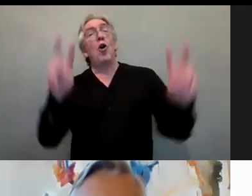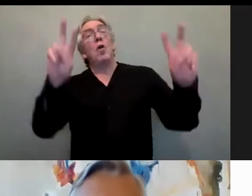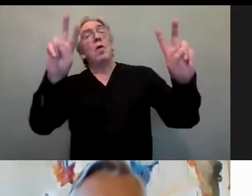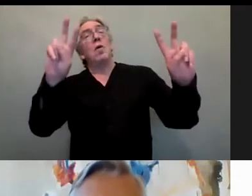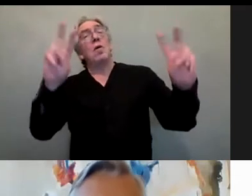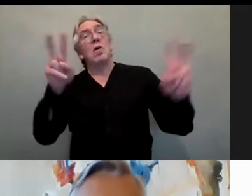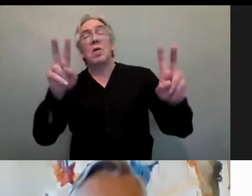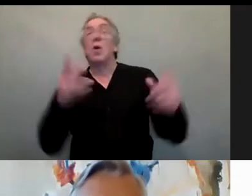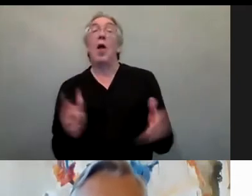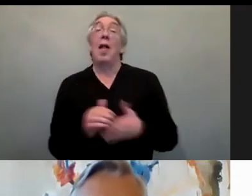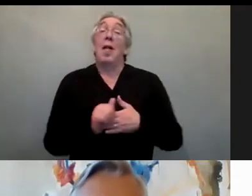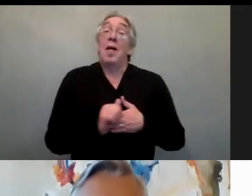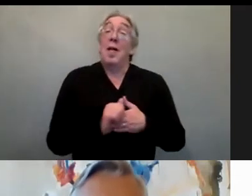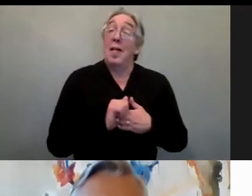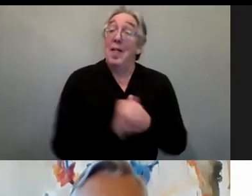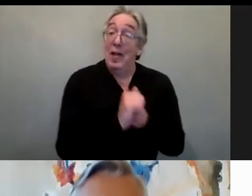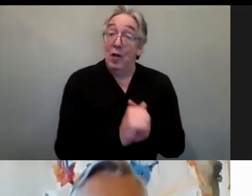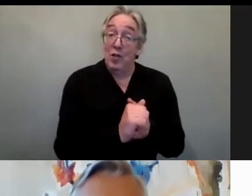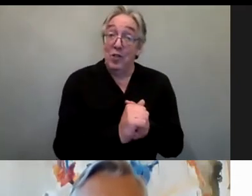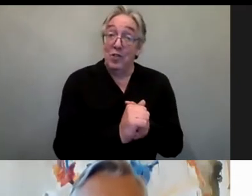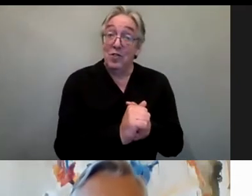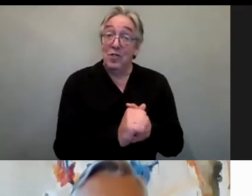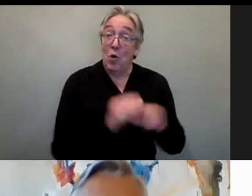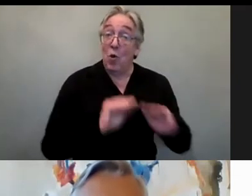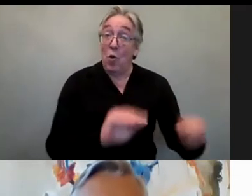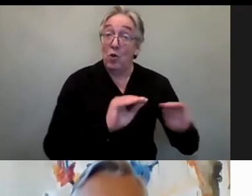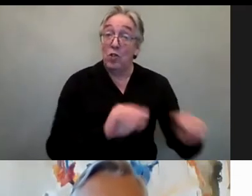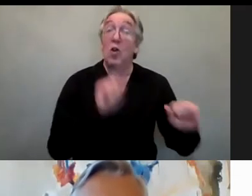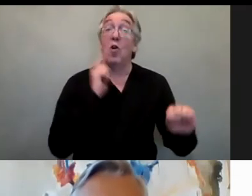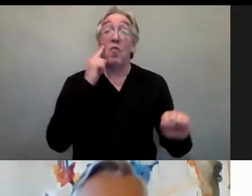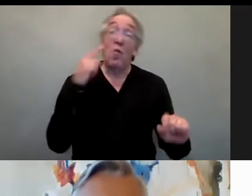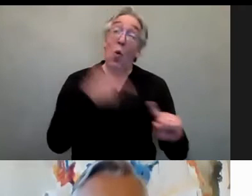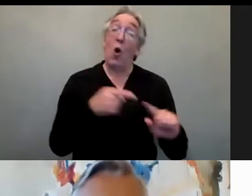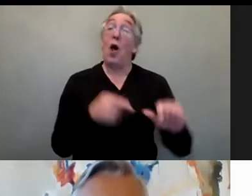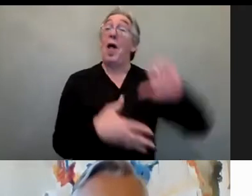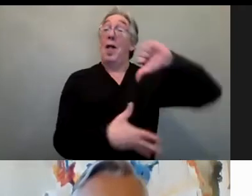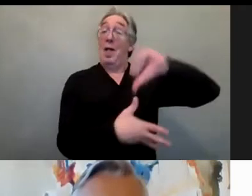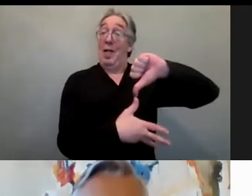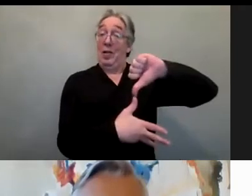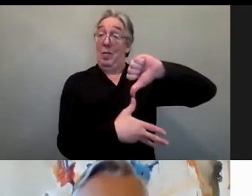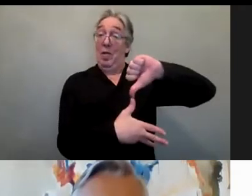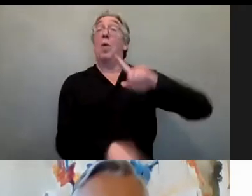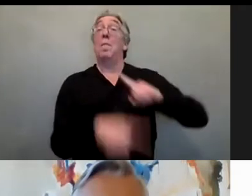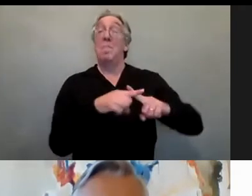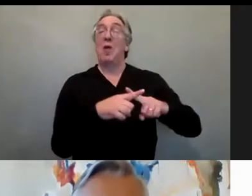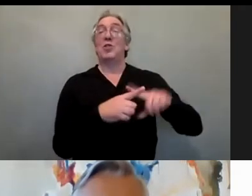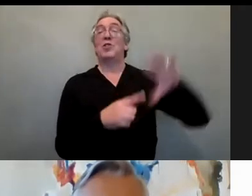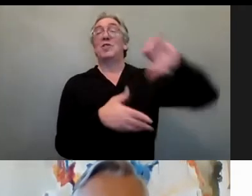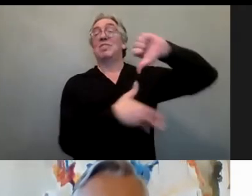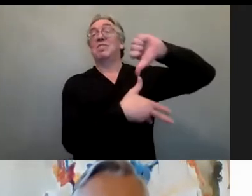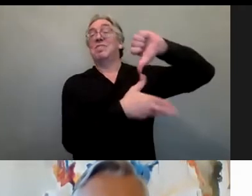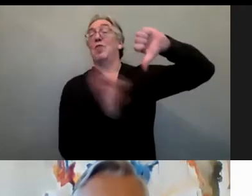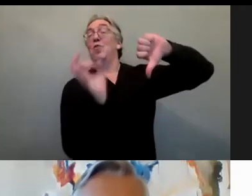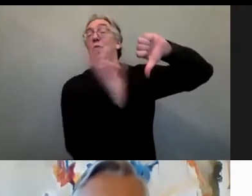and Young Persons with Disabilities courses for Latin America and the Caribbean. And these are courses